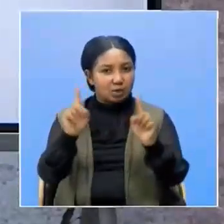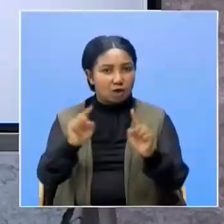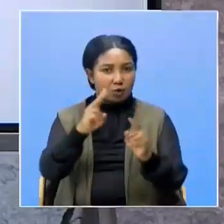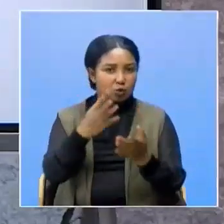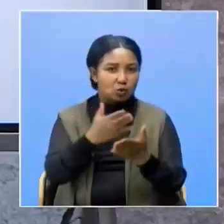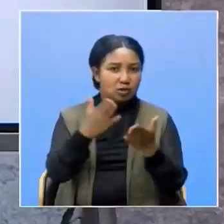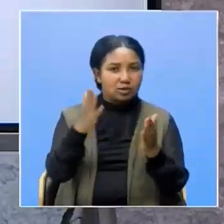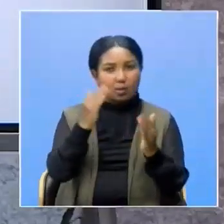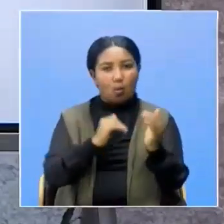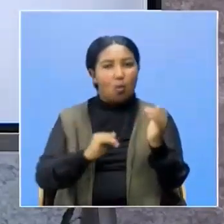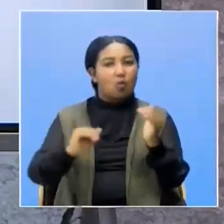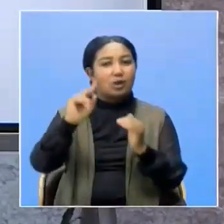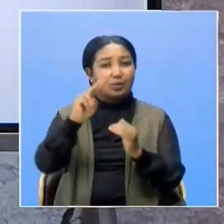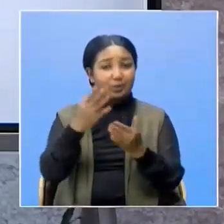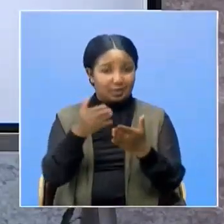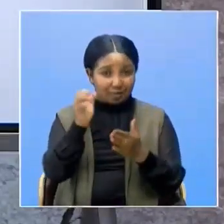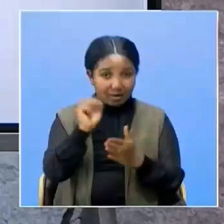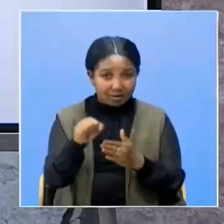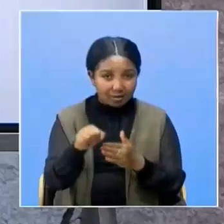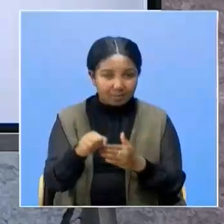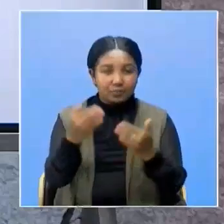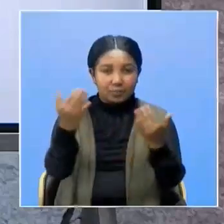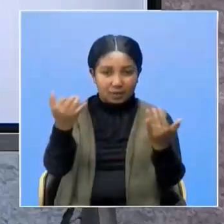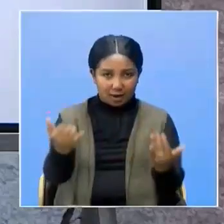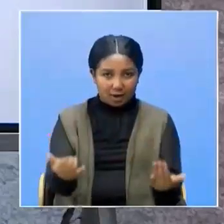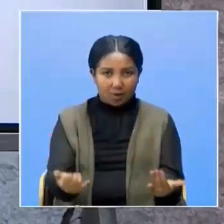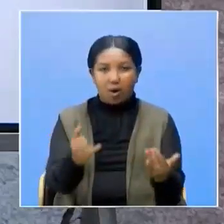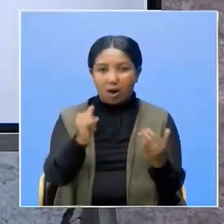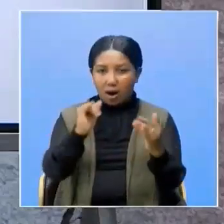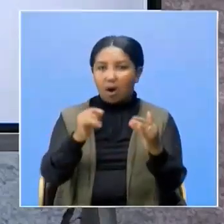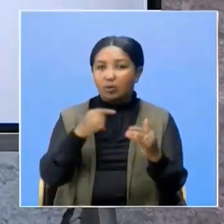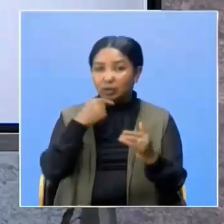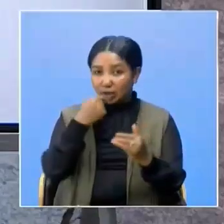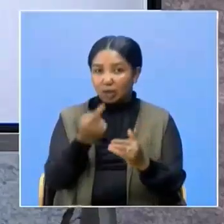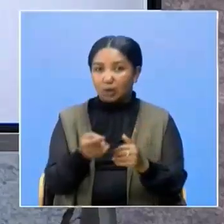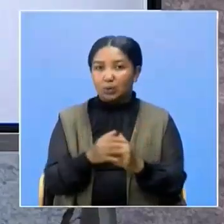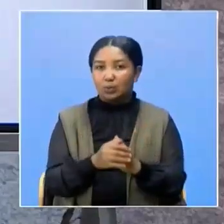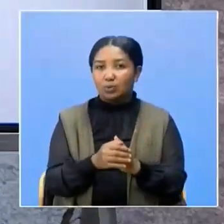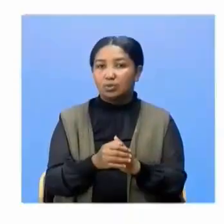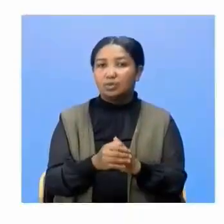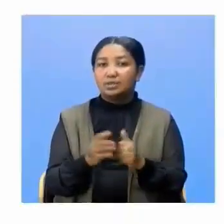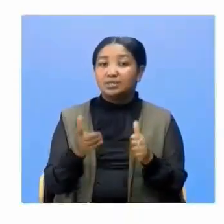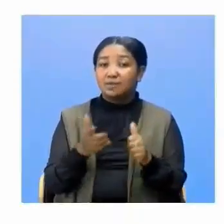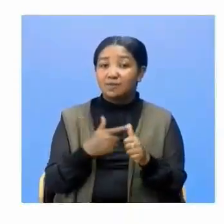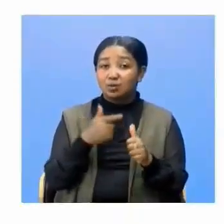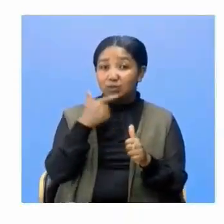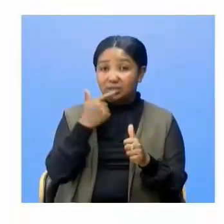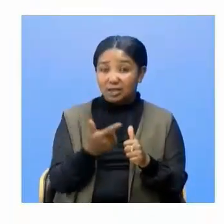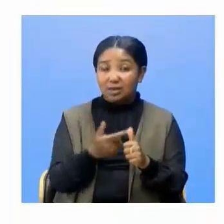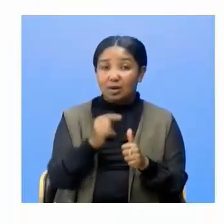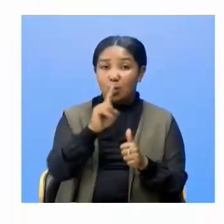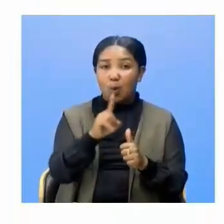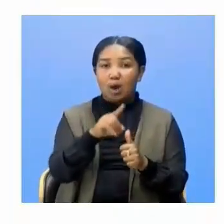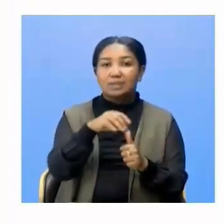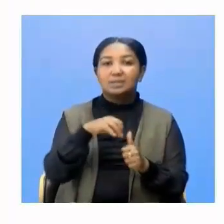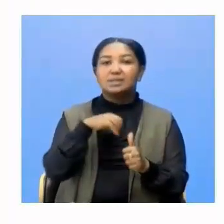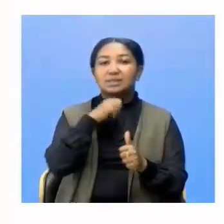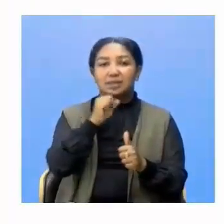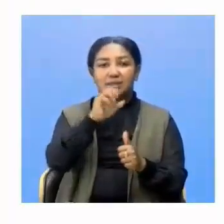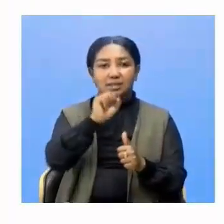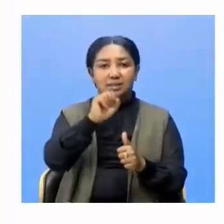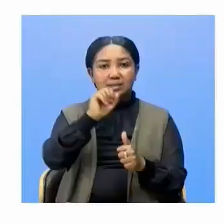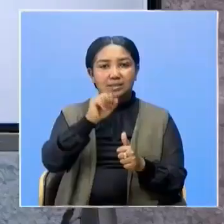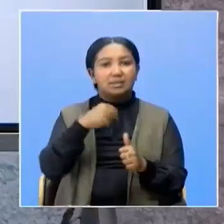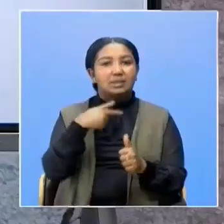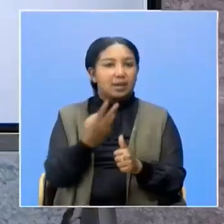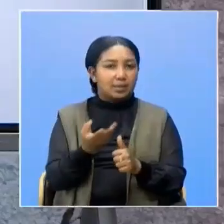things and more than 2 things, right? Now, I want to tell you, on the first we said one-syllable words, or words